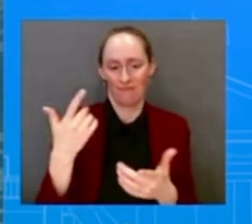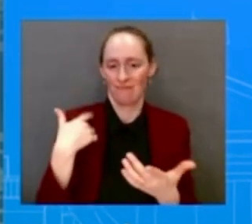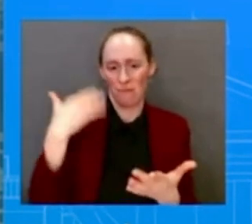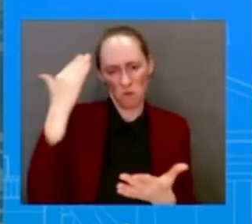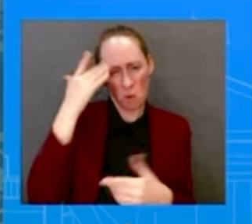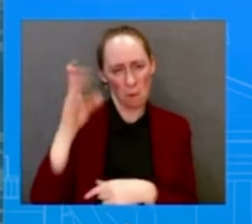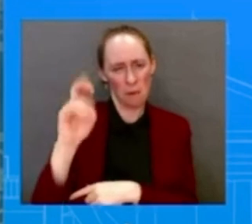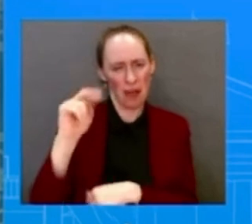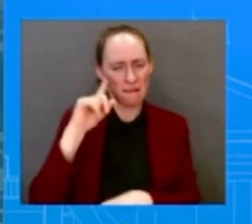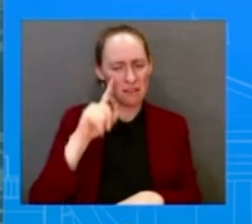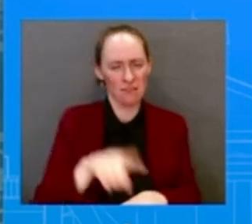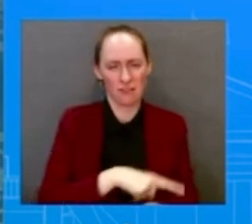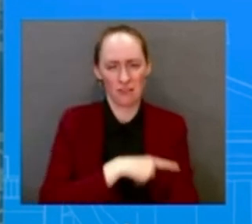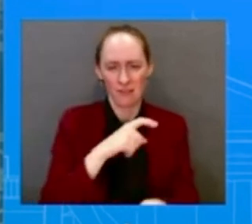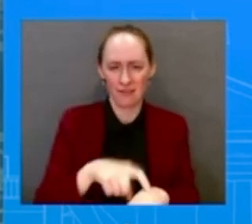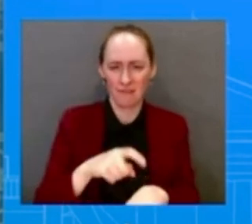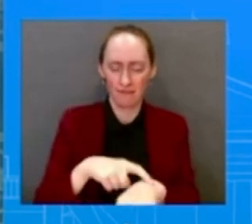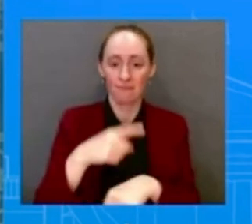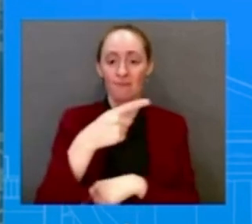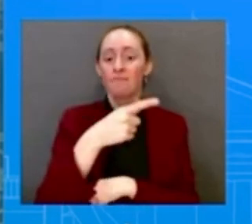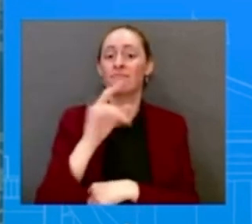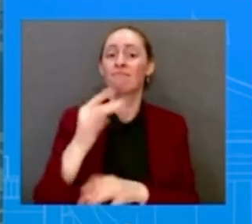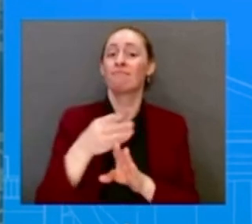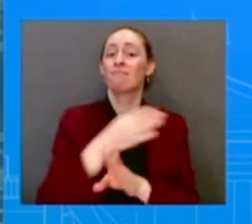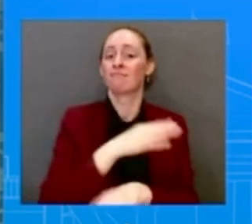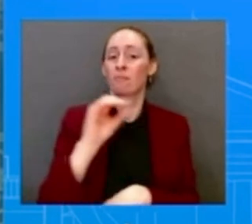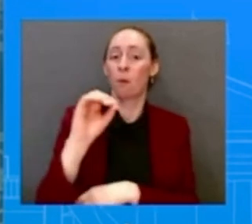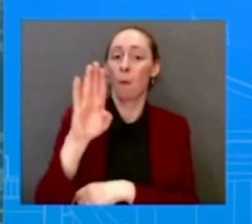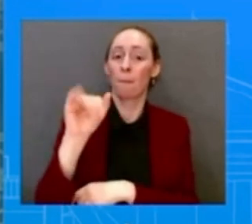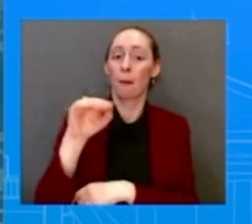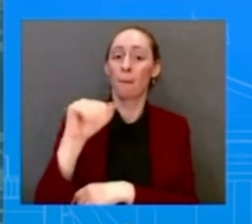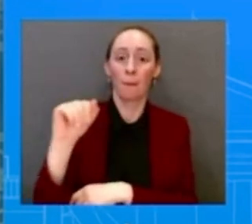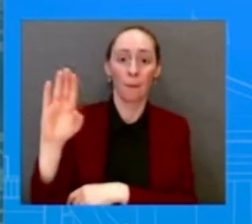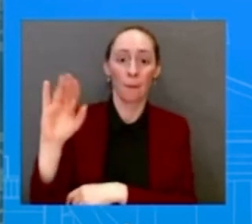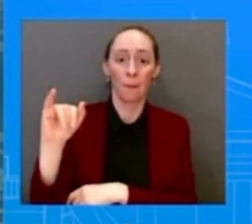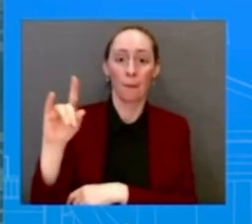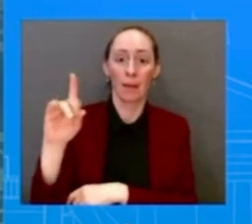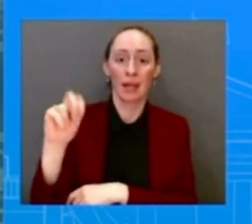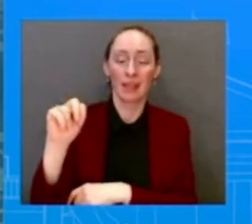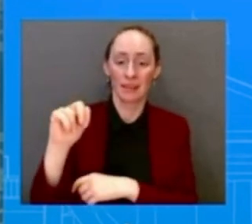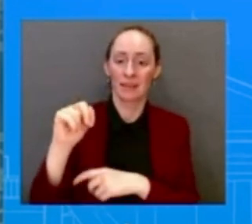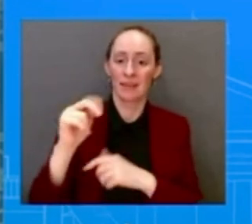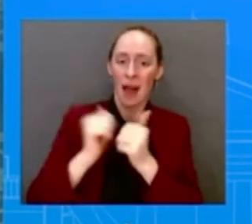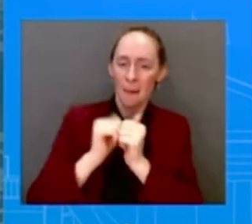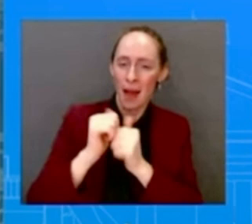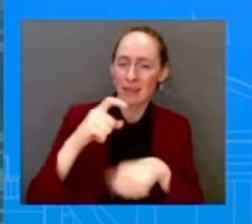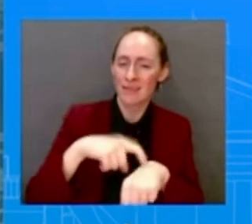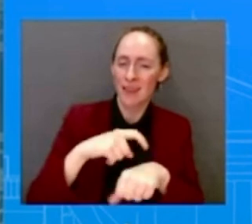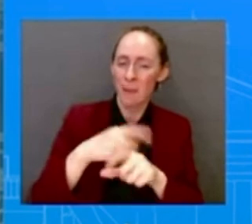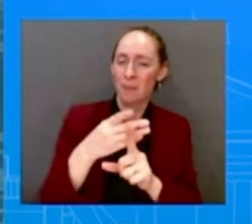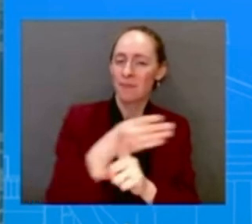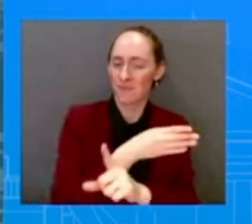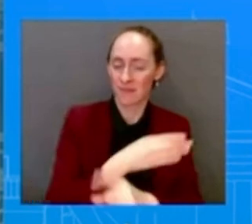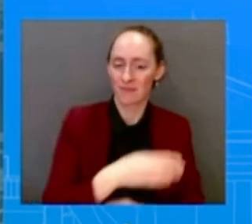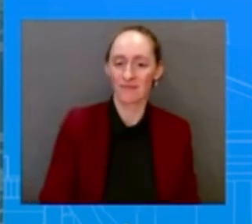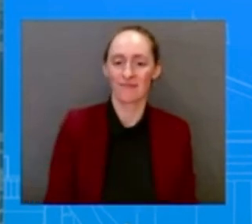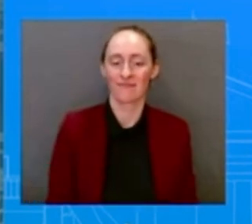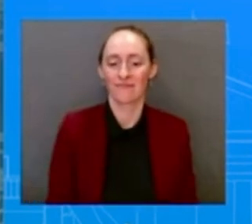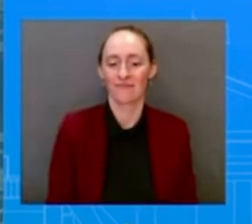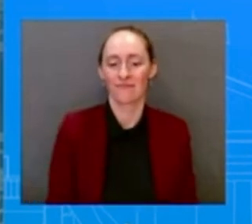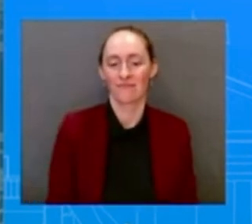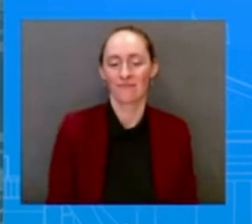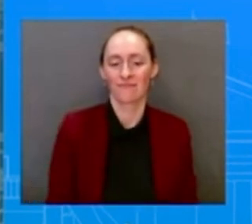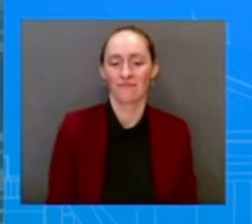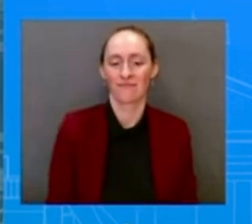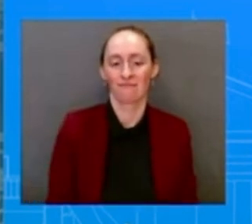the Obama-Biden White House, where he worked on climate change and civil rights. I was happy to reconnect with him when he took over